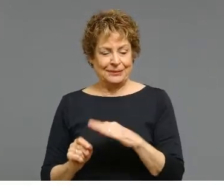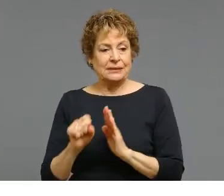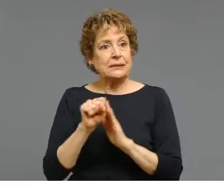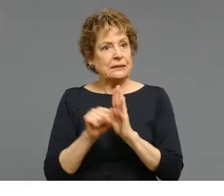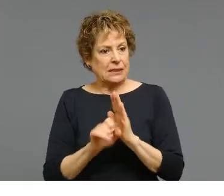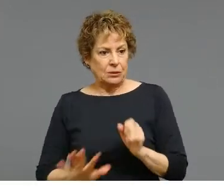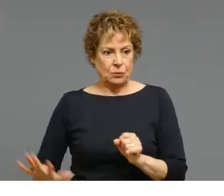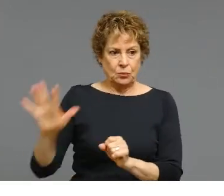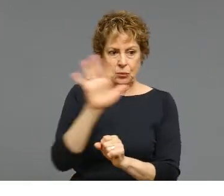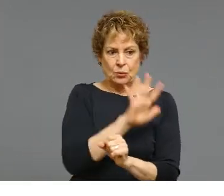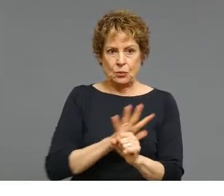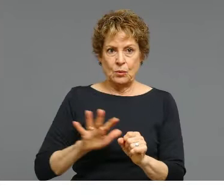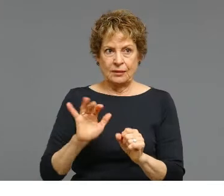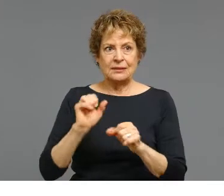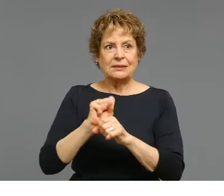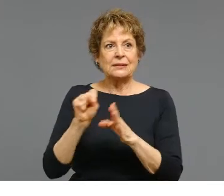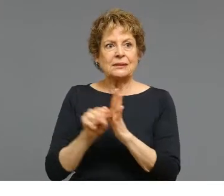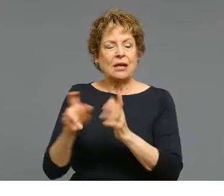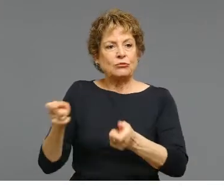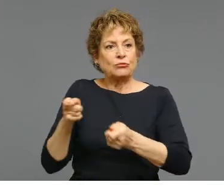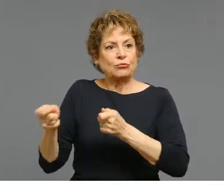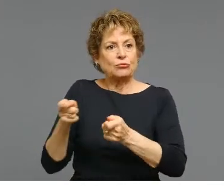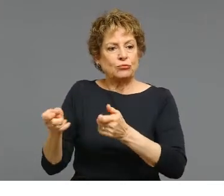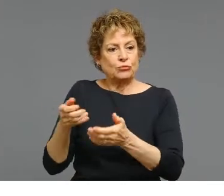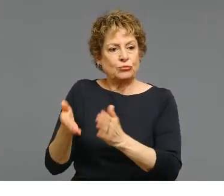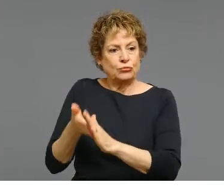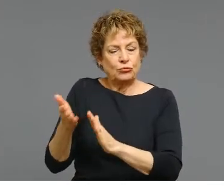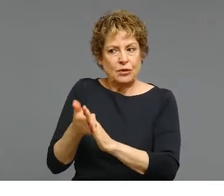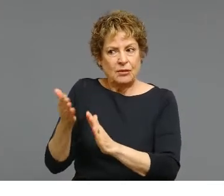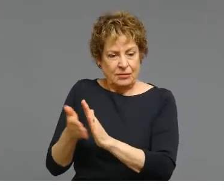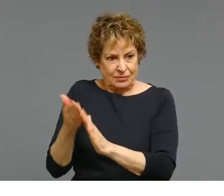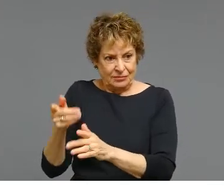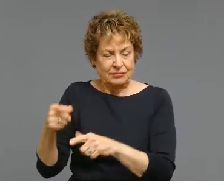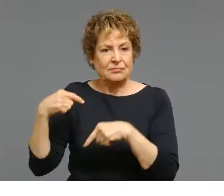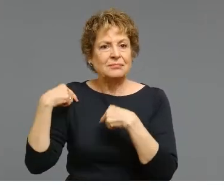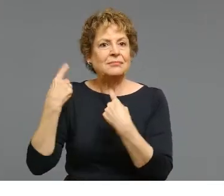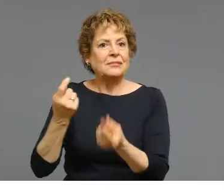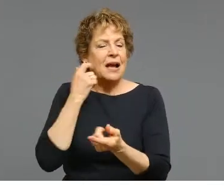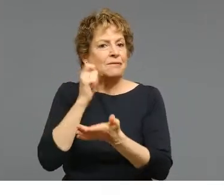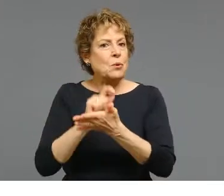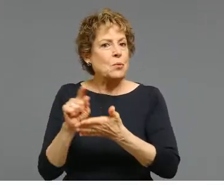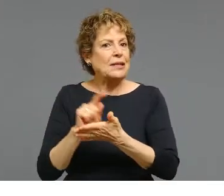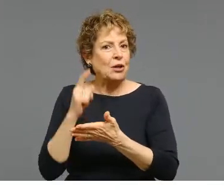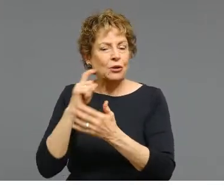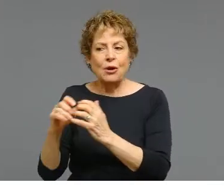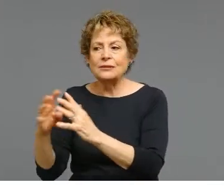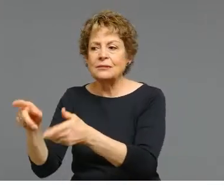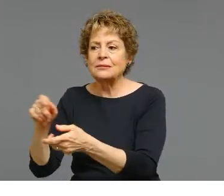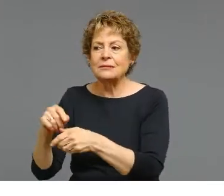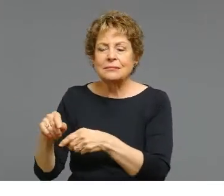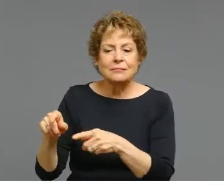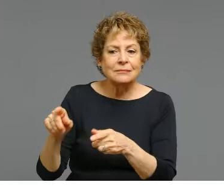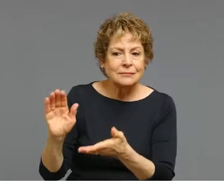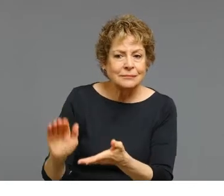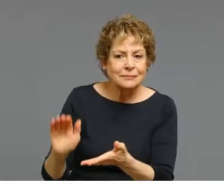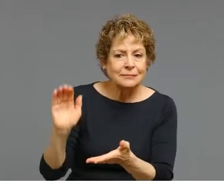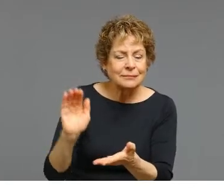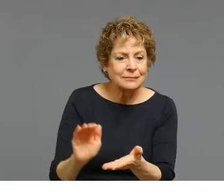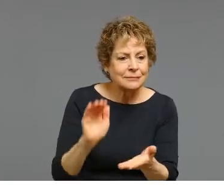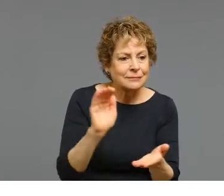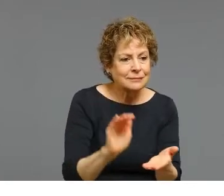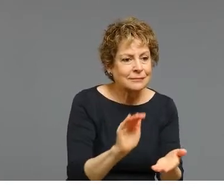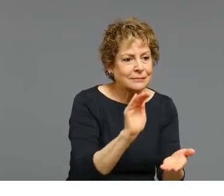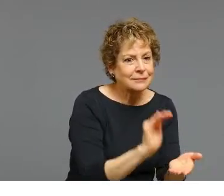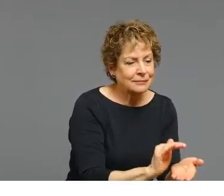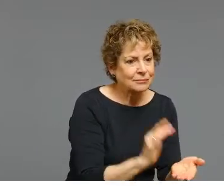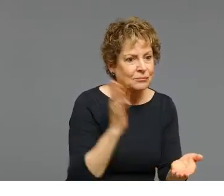vaccination sites. And so over the last few weeks, we've seen decreased demand. At the peak, we were just at the state